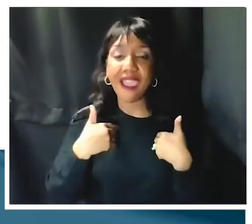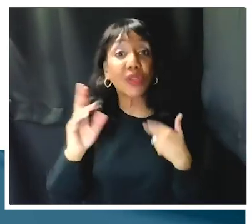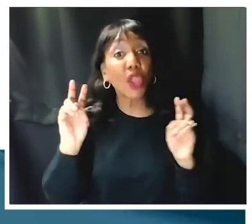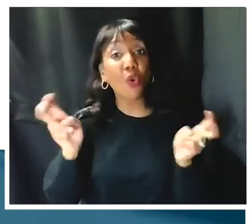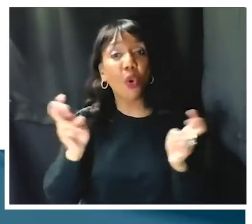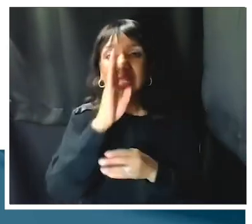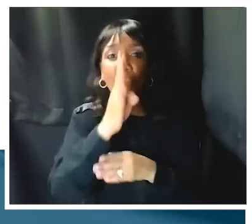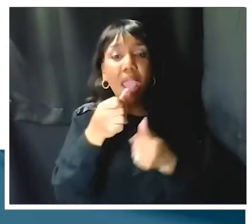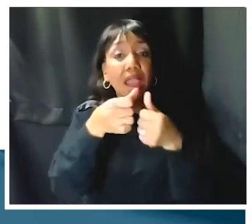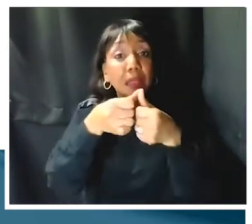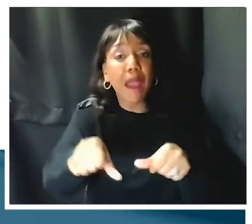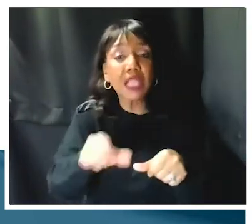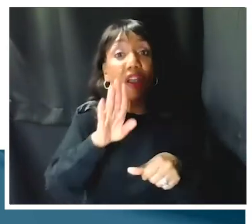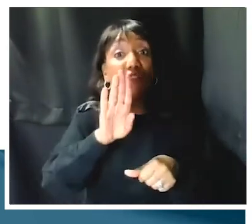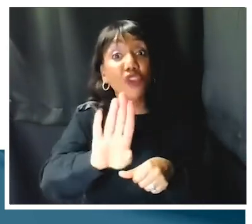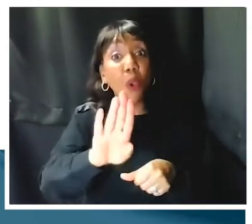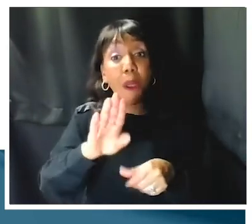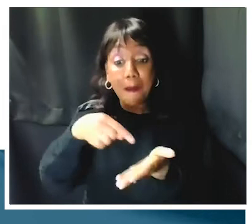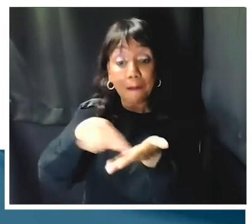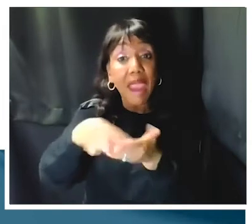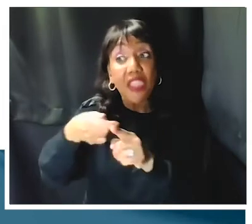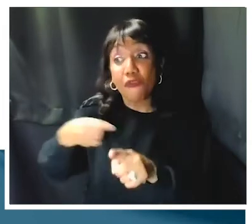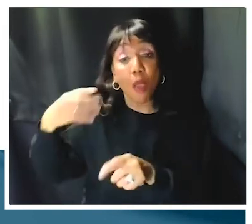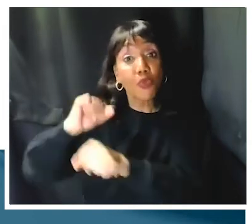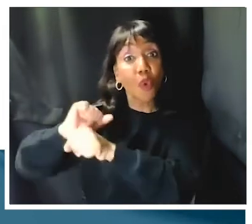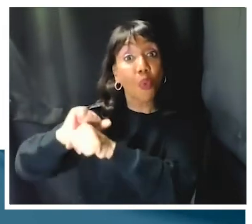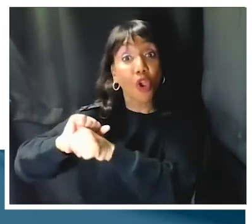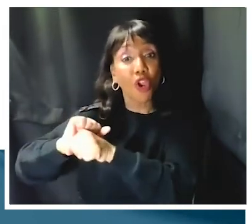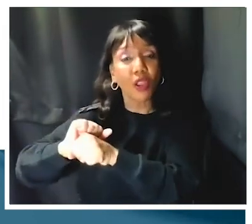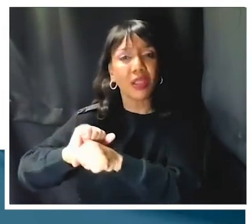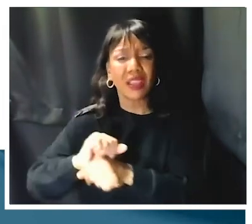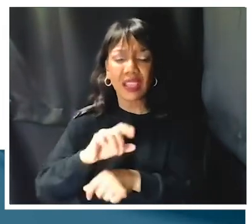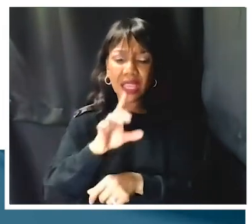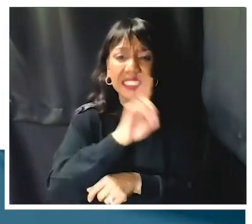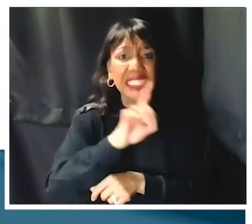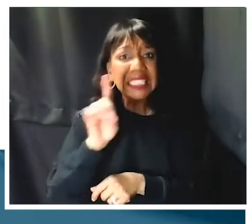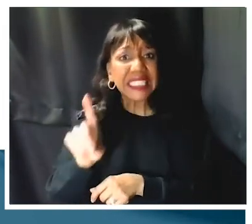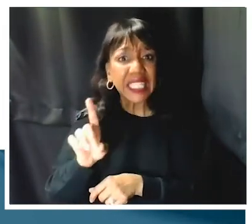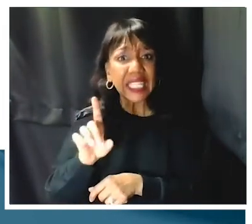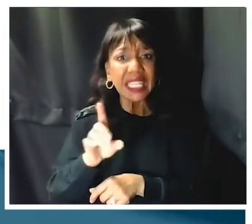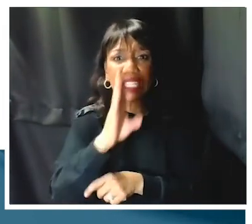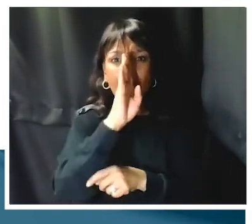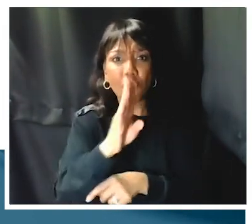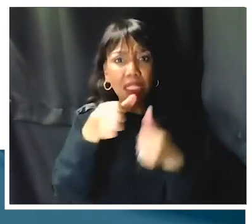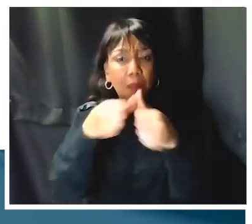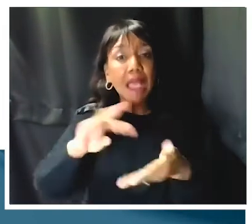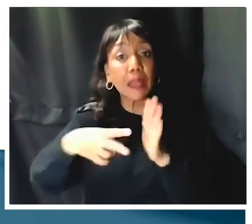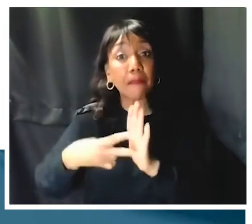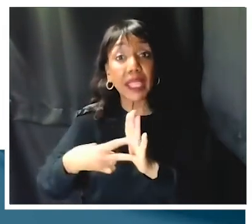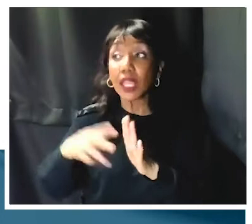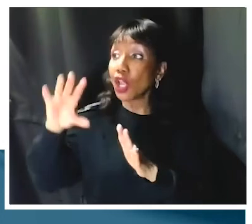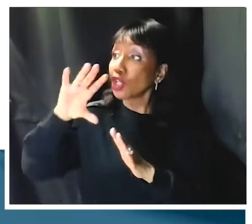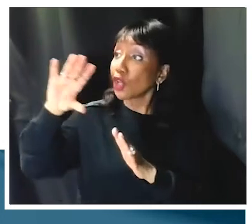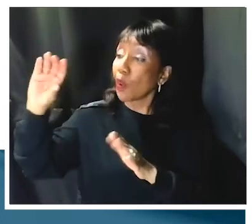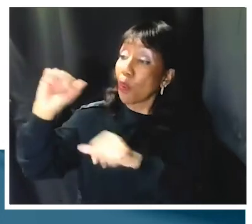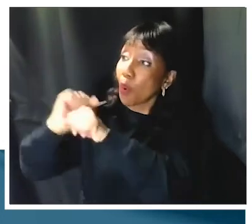deposit of your paycheck from your employer. A direct deposit is a payment option where your funds